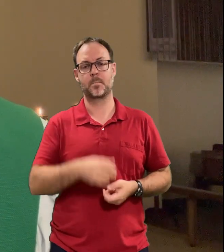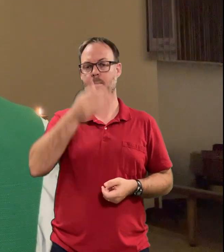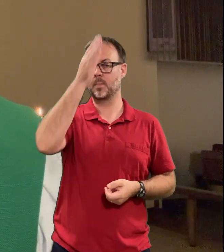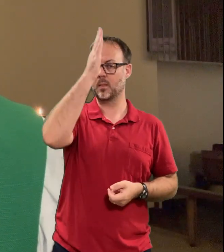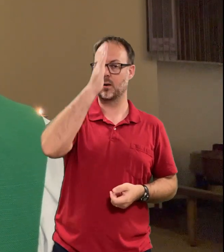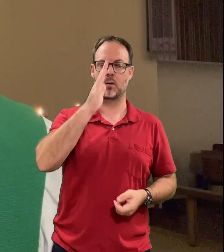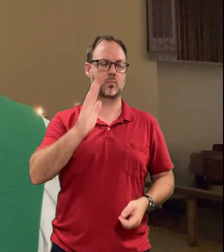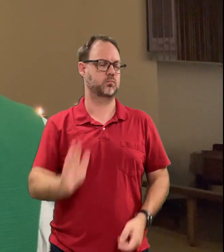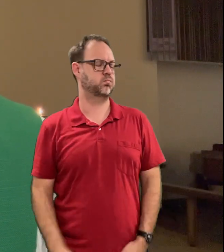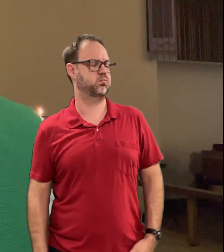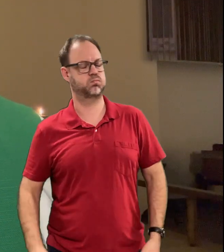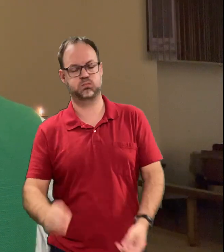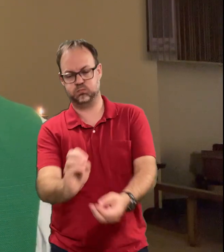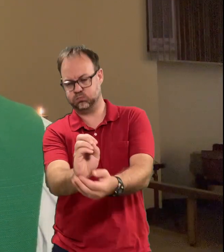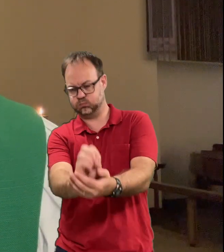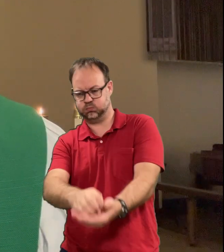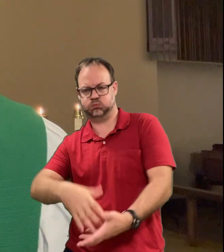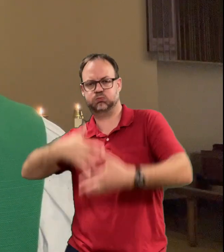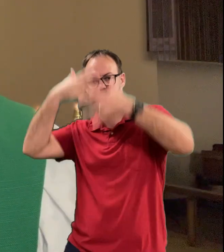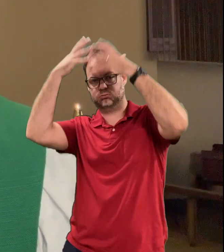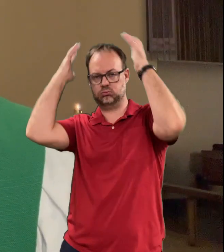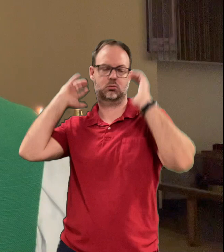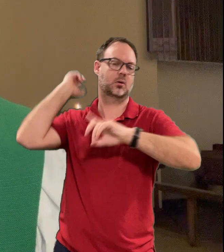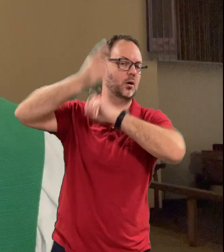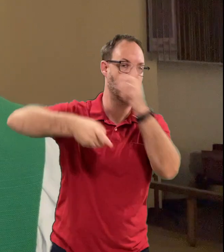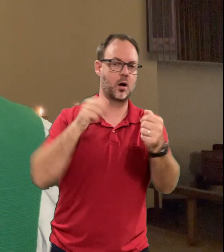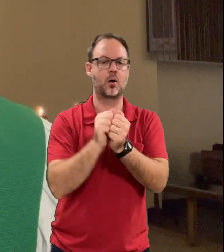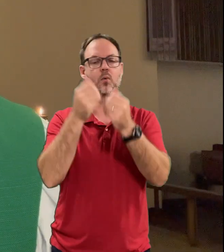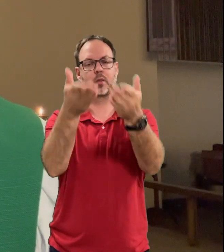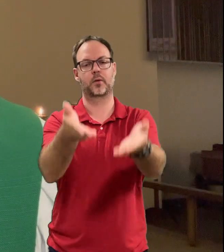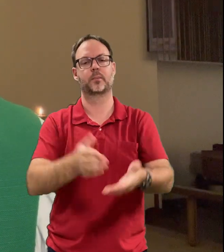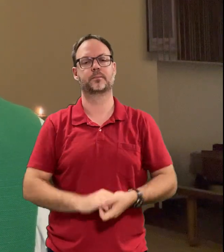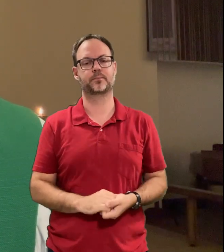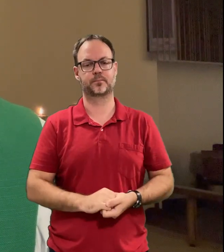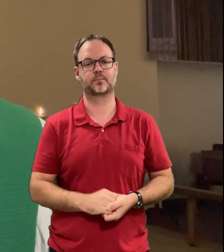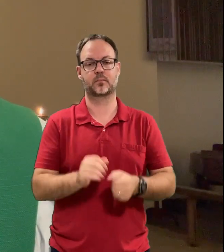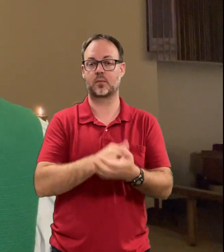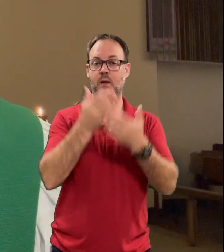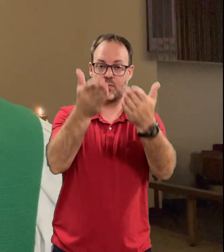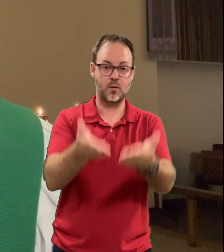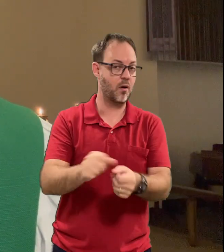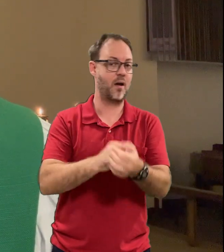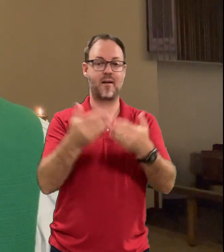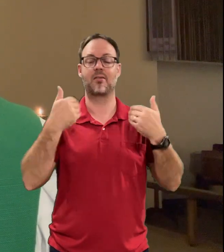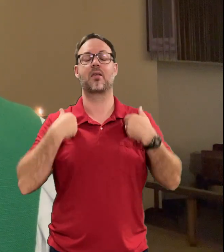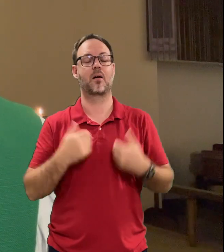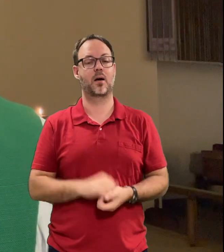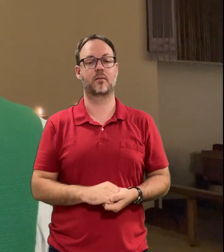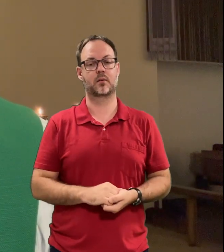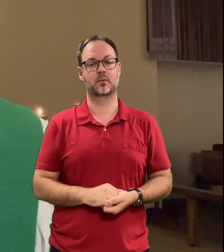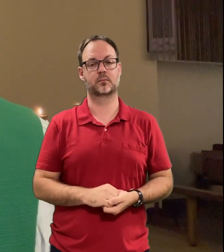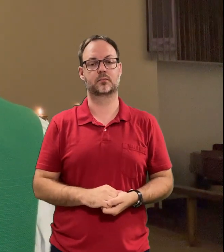God has been extremely generous with you. Everything you are and everything